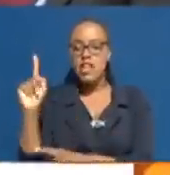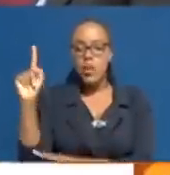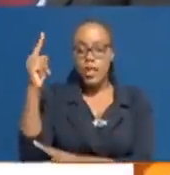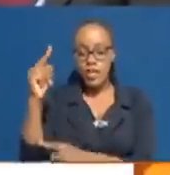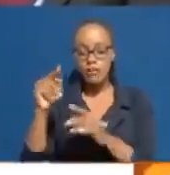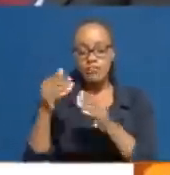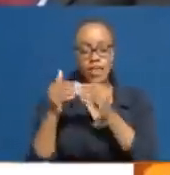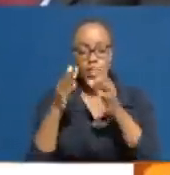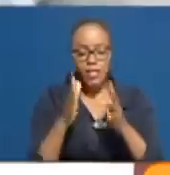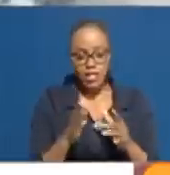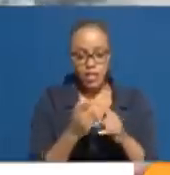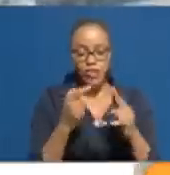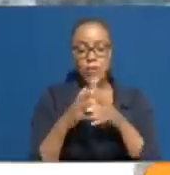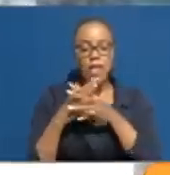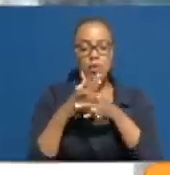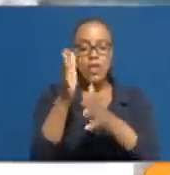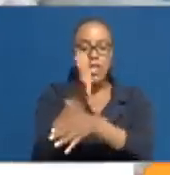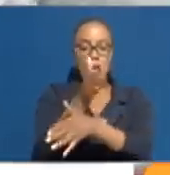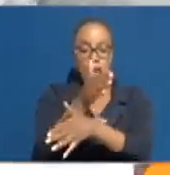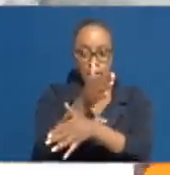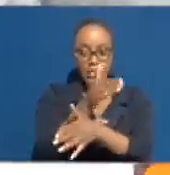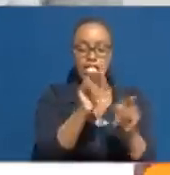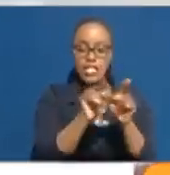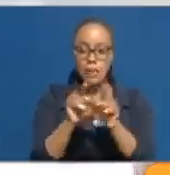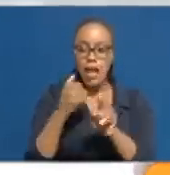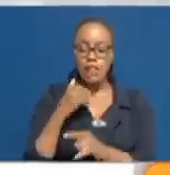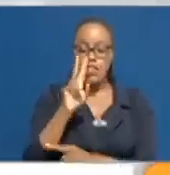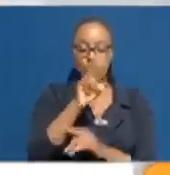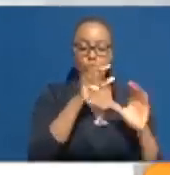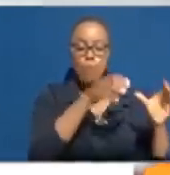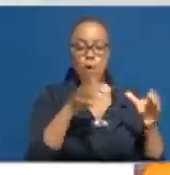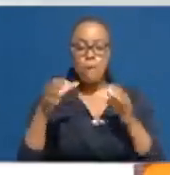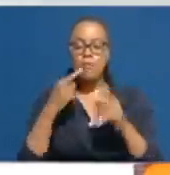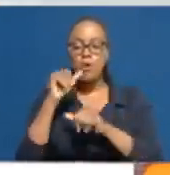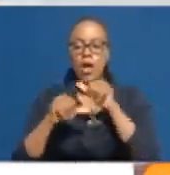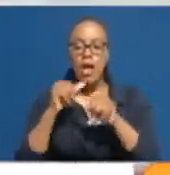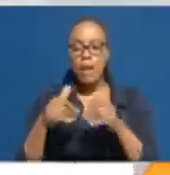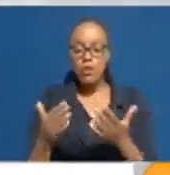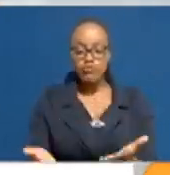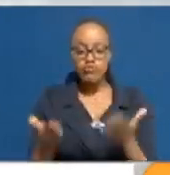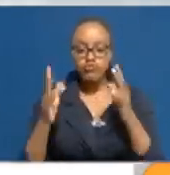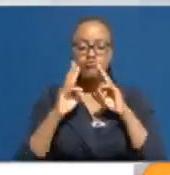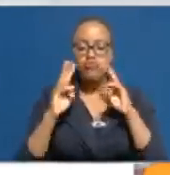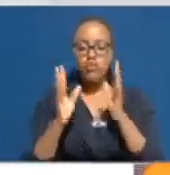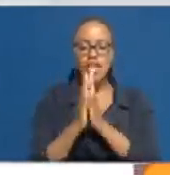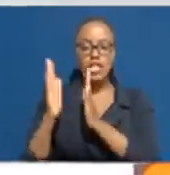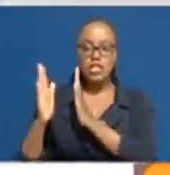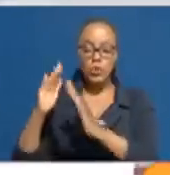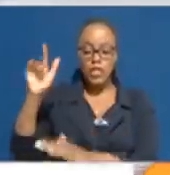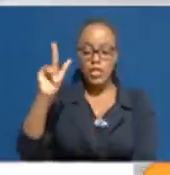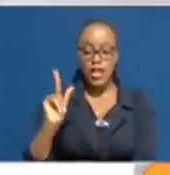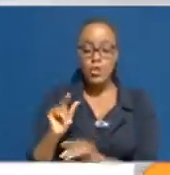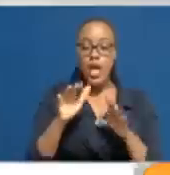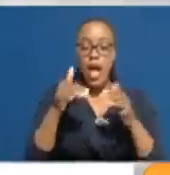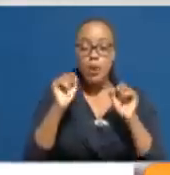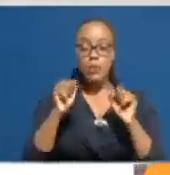leaders. A tweet from the U.S. Embassy in Kenya indicates the two parties spoke about promotion of peace and security in the region and ways